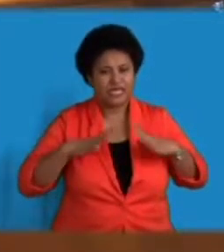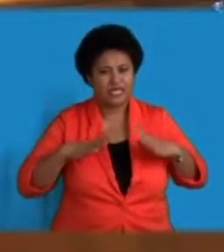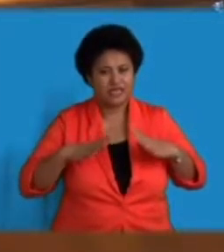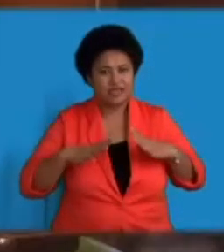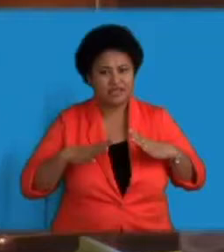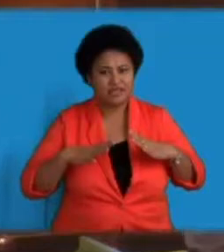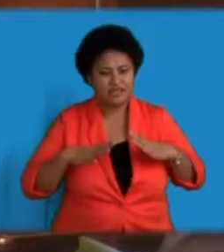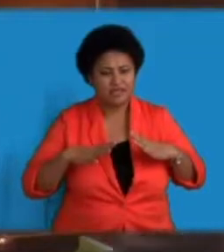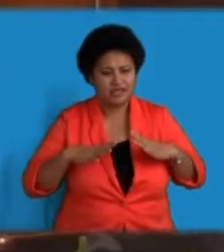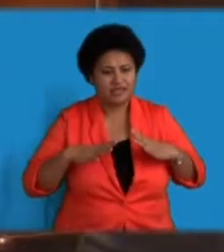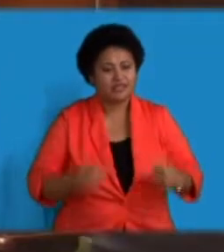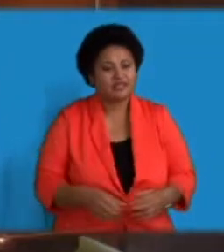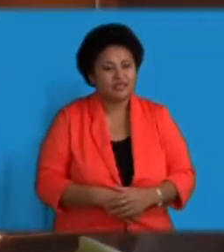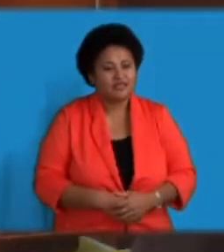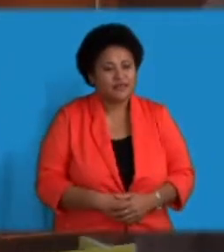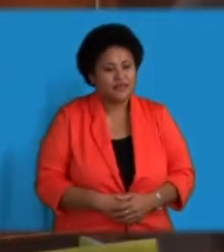Minister.